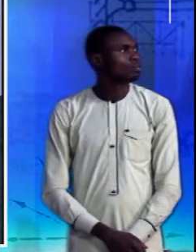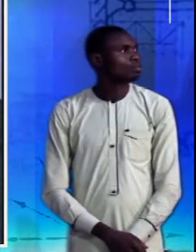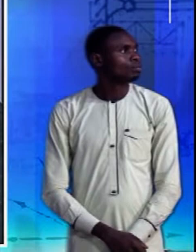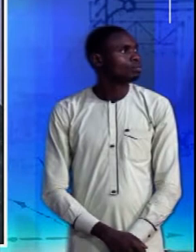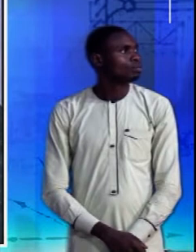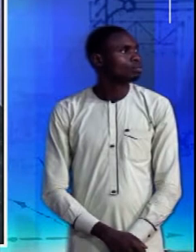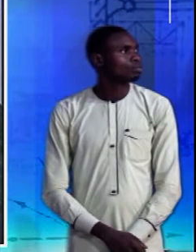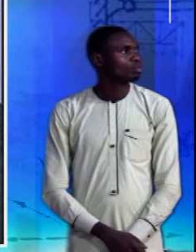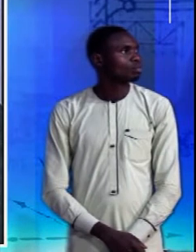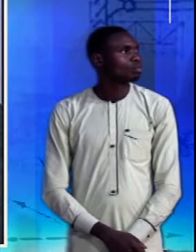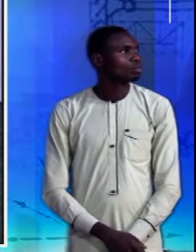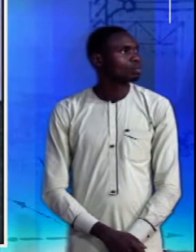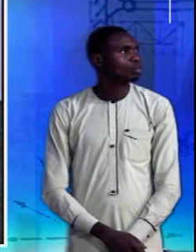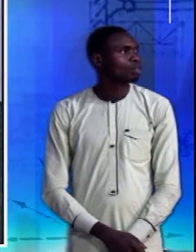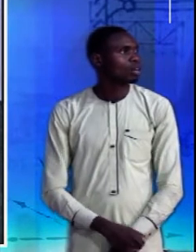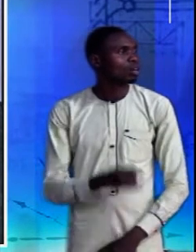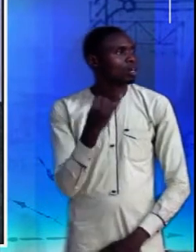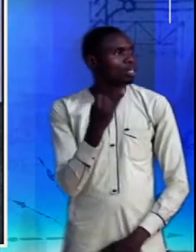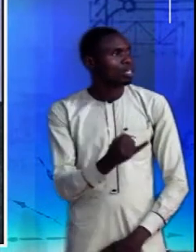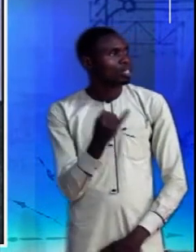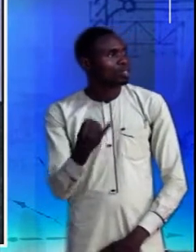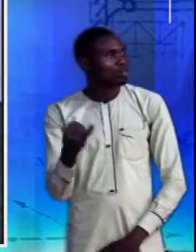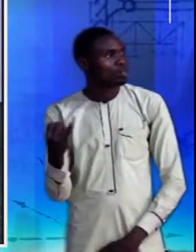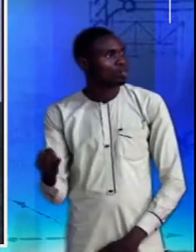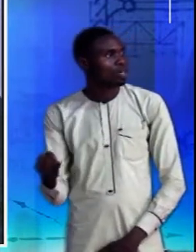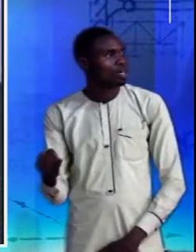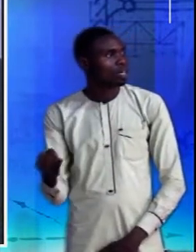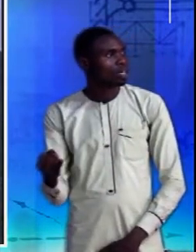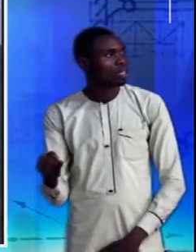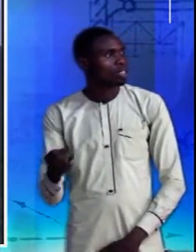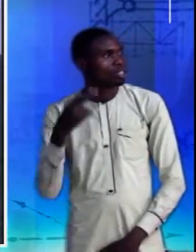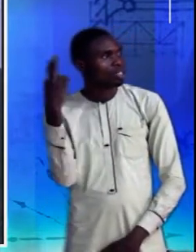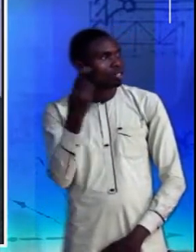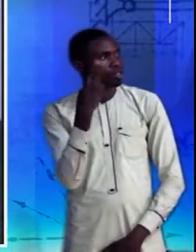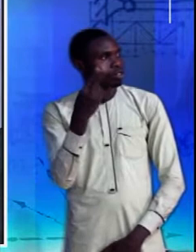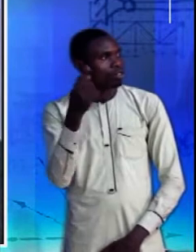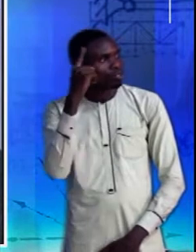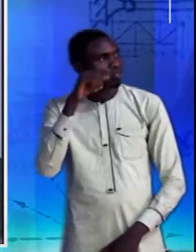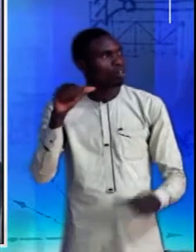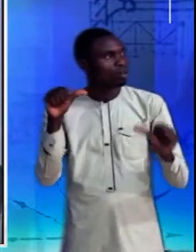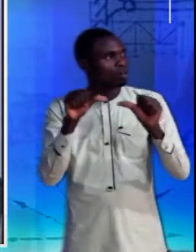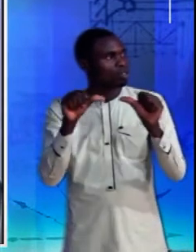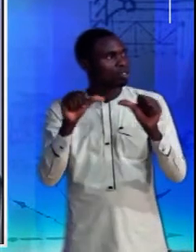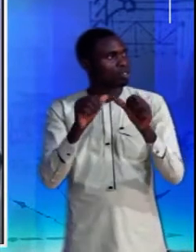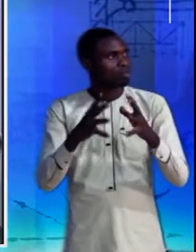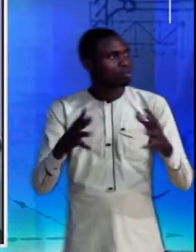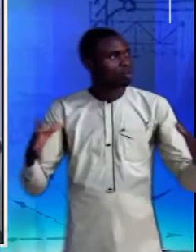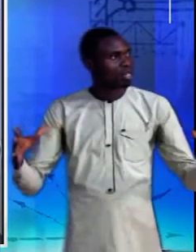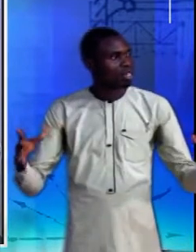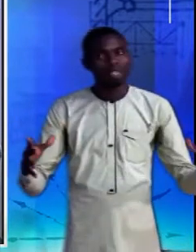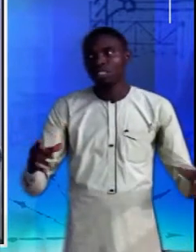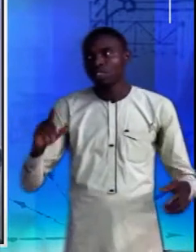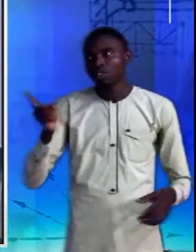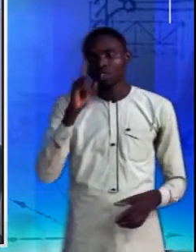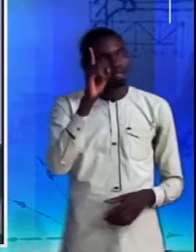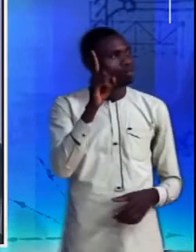After second, we have what we call minute. After minute, we have what we call